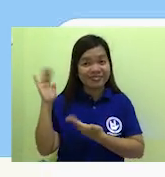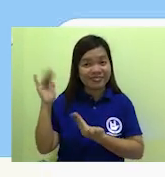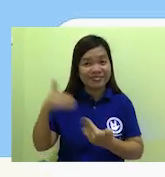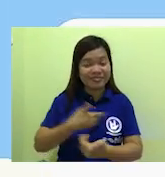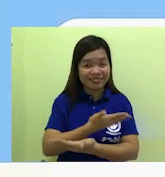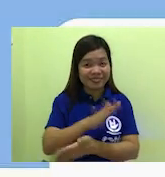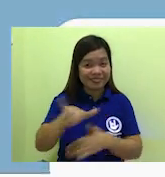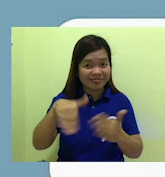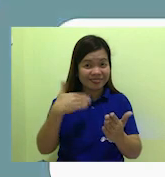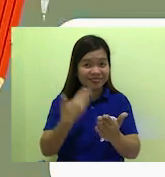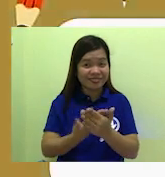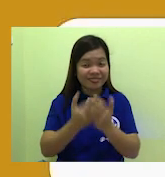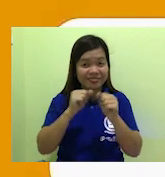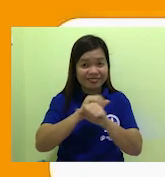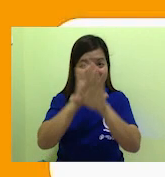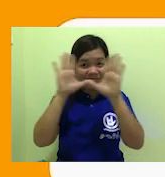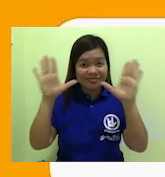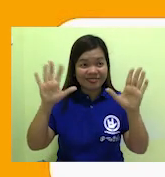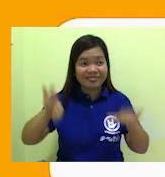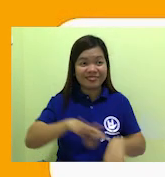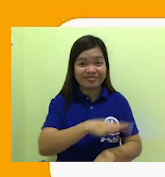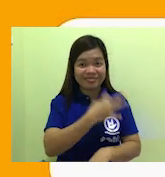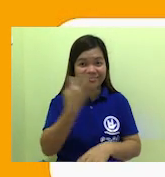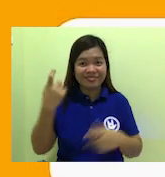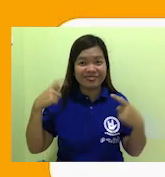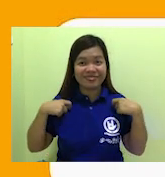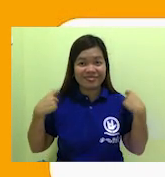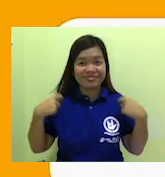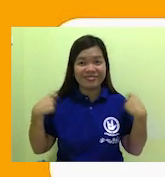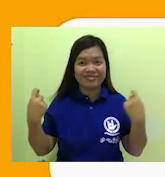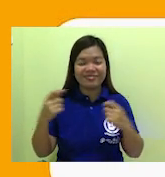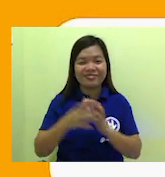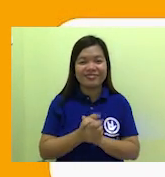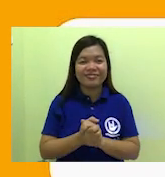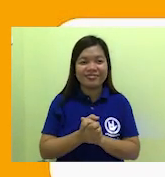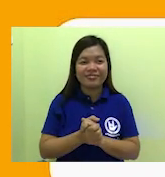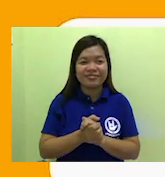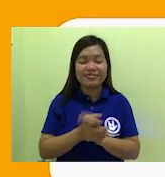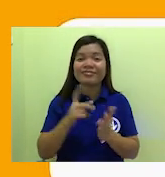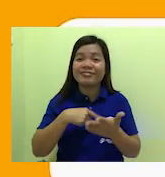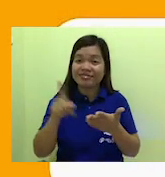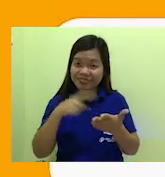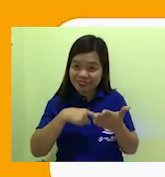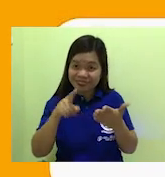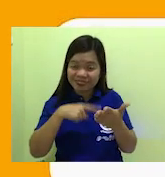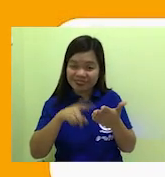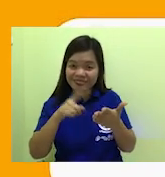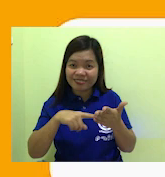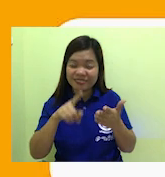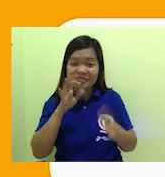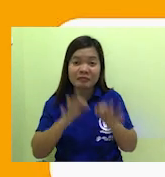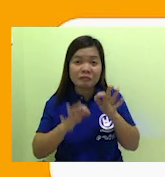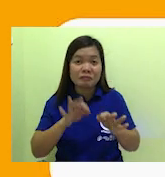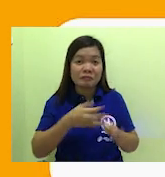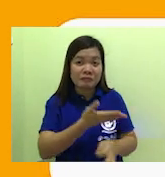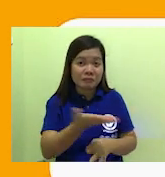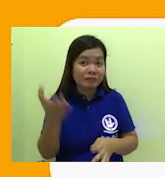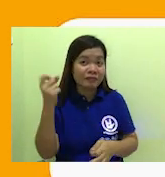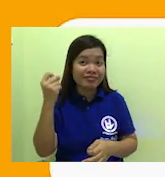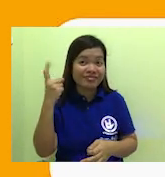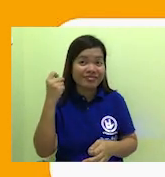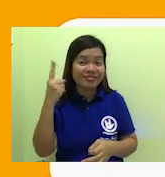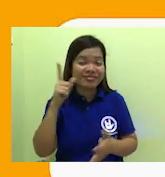I hope everything is clear to you now, Fernandino teens. Let us check if you understand the